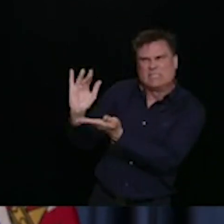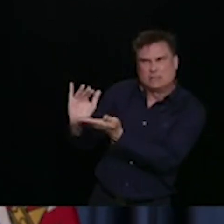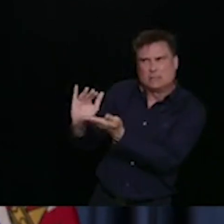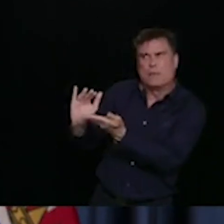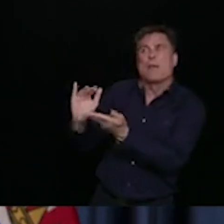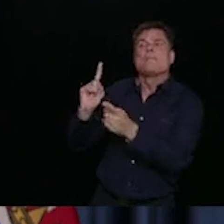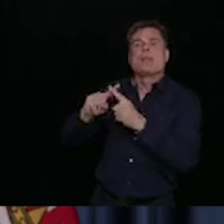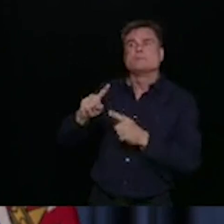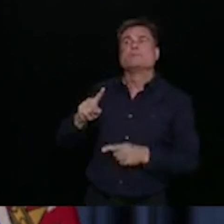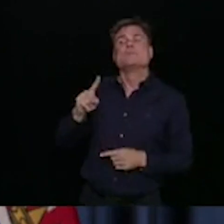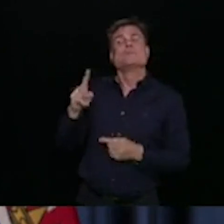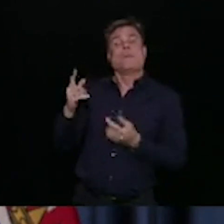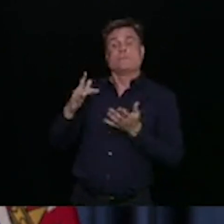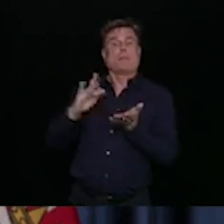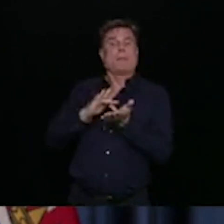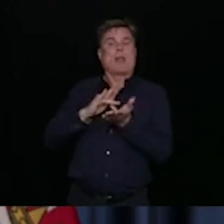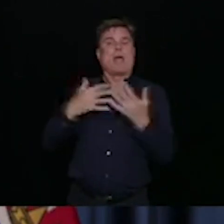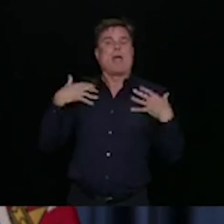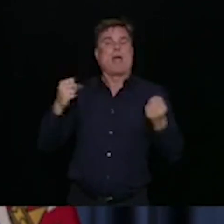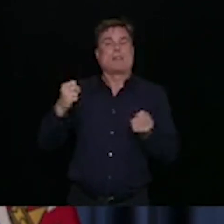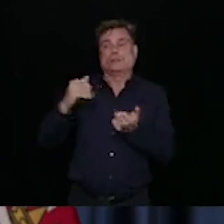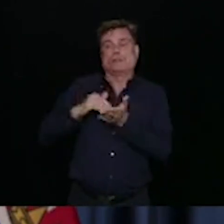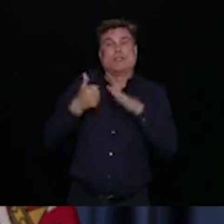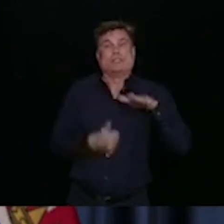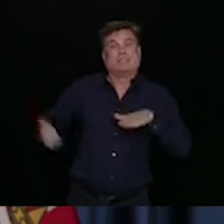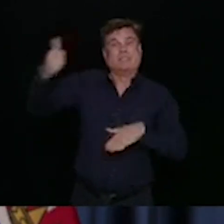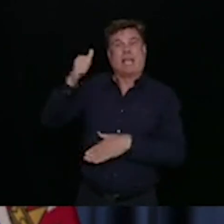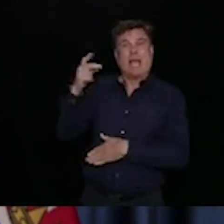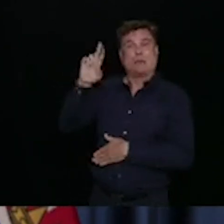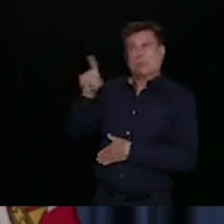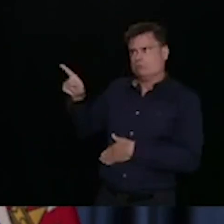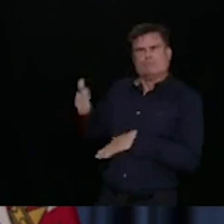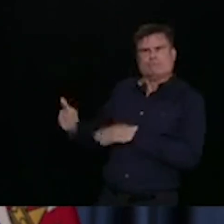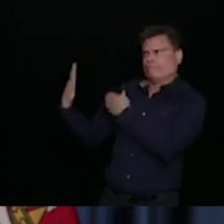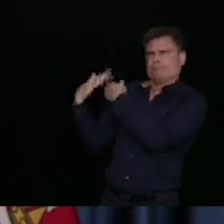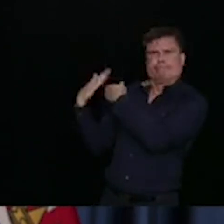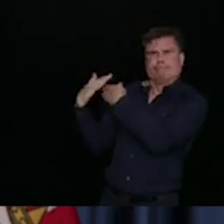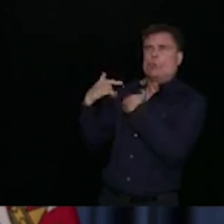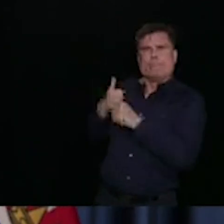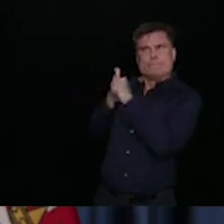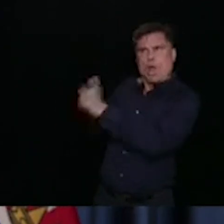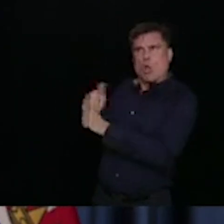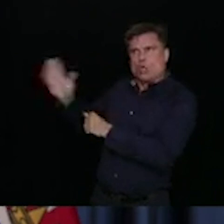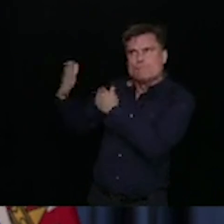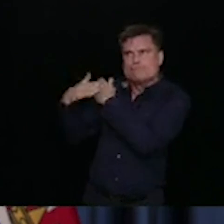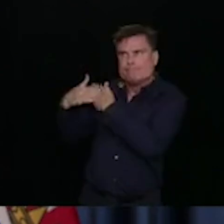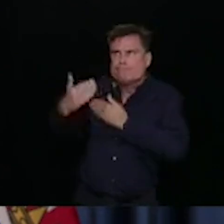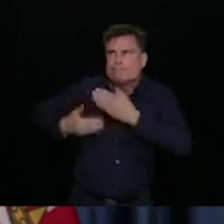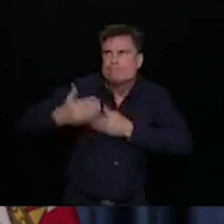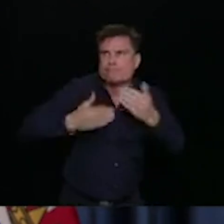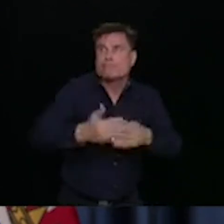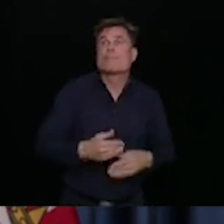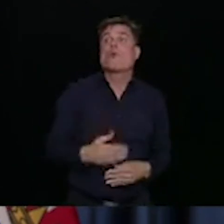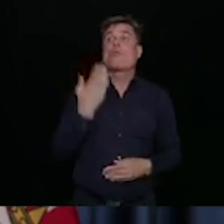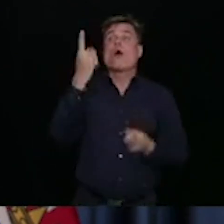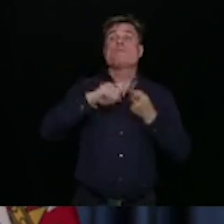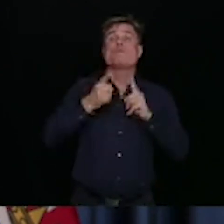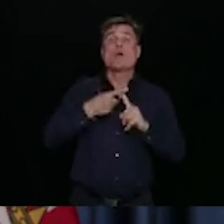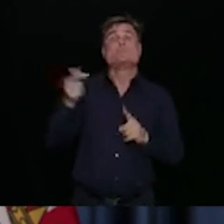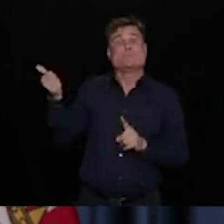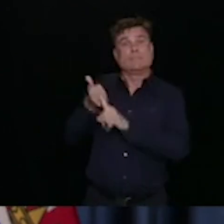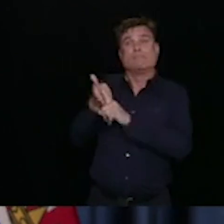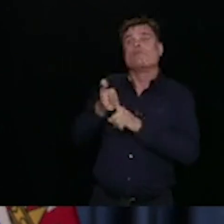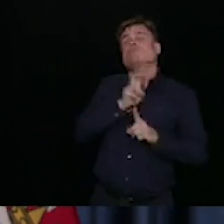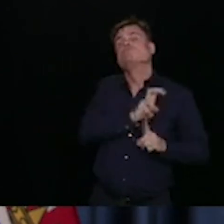officials. We're spreading that as far as we can, and the public is responding. I have a friend who's been traveling the province, going from the